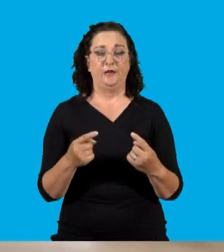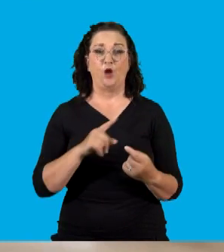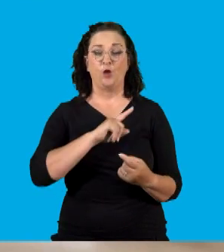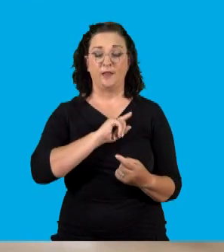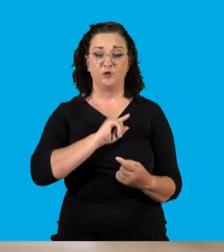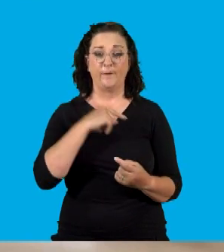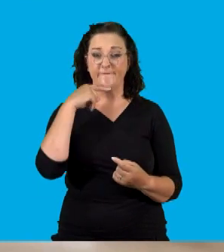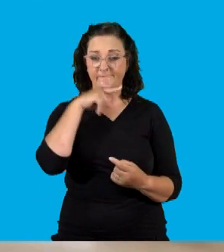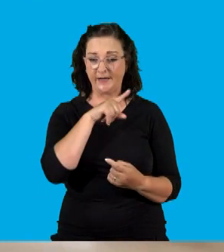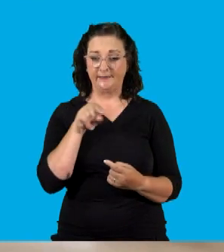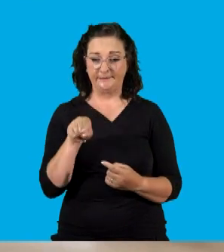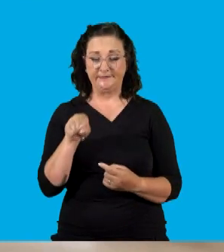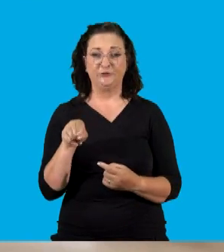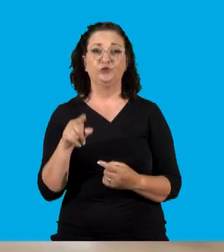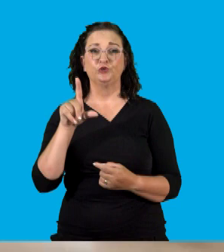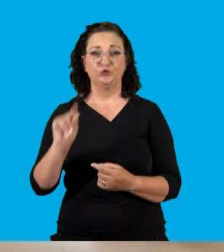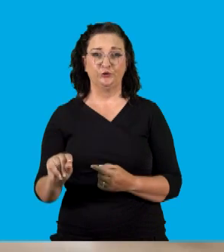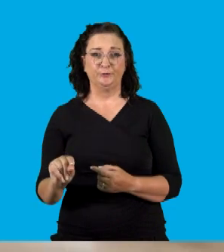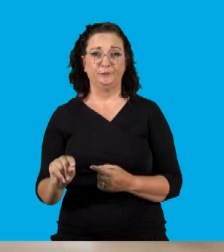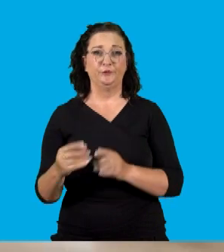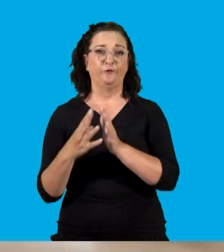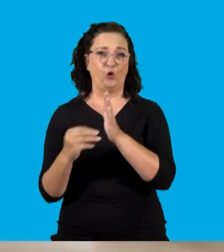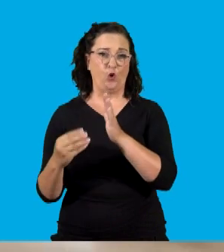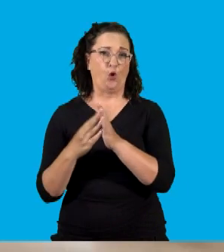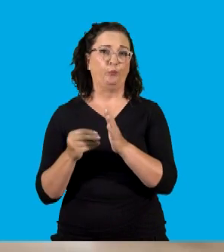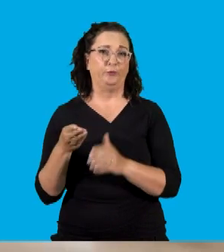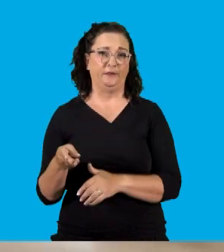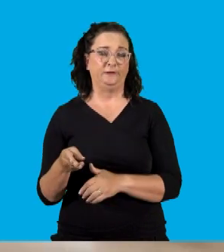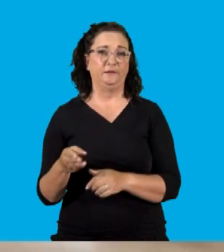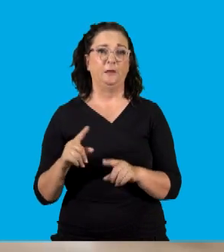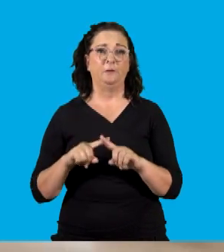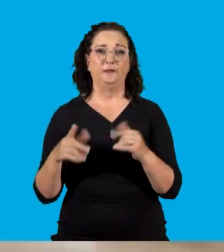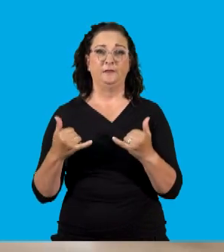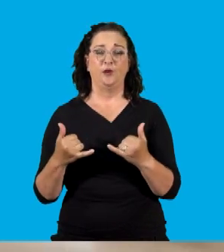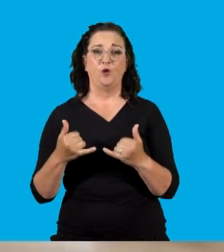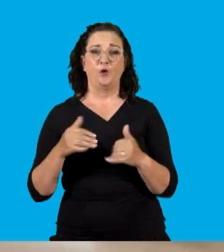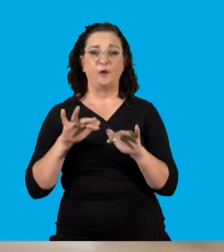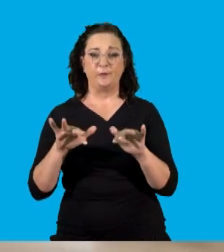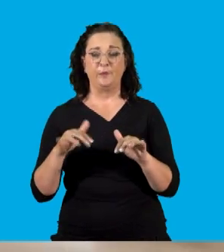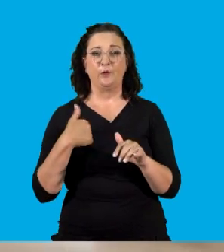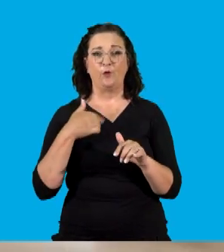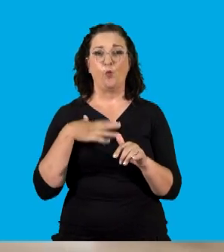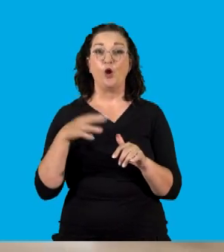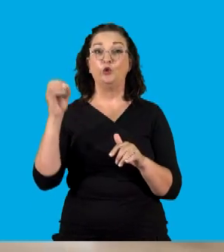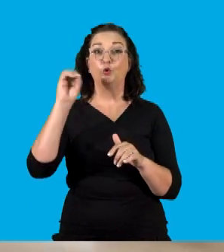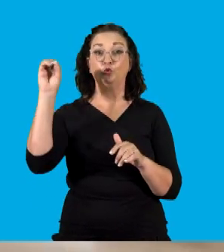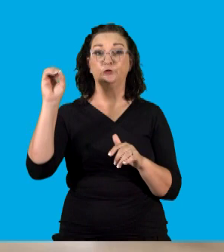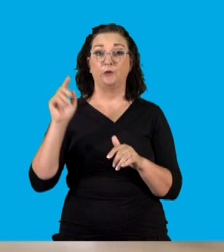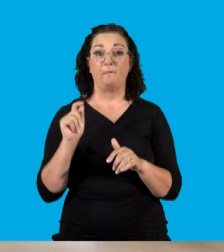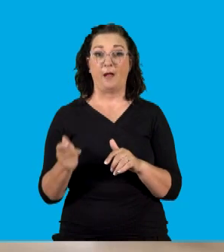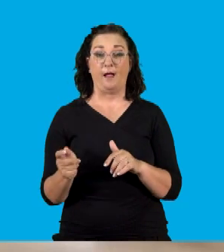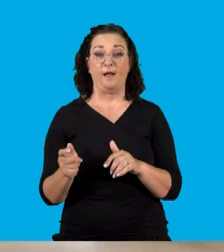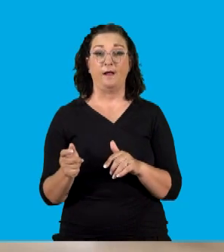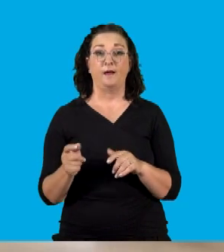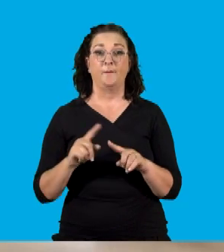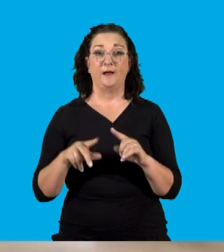counterfeits are cheaper than the original prices. Then it becomes a problem for those consumers who prefer buying original prices because now